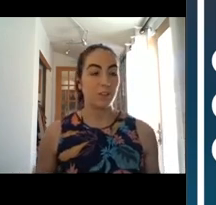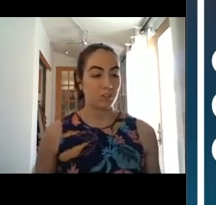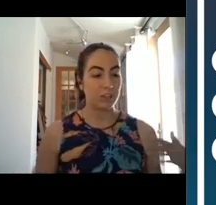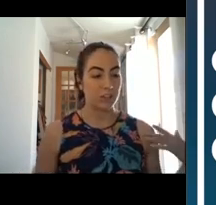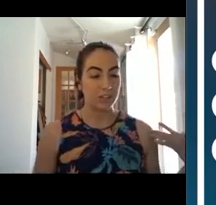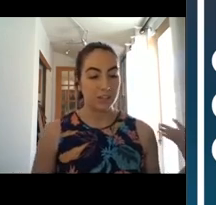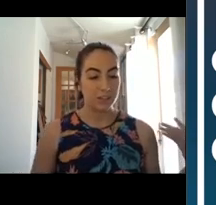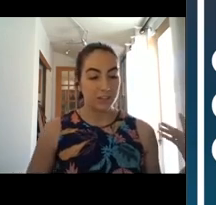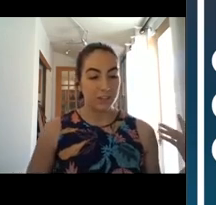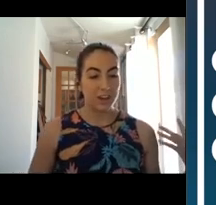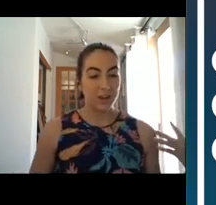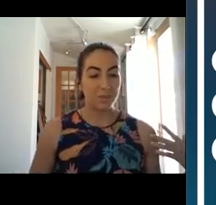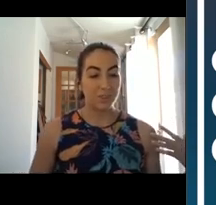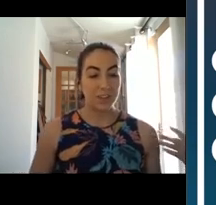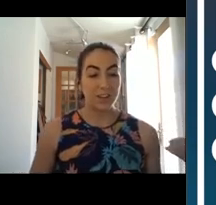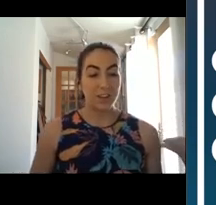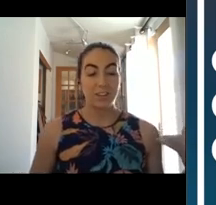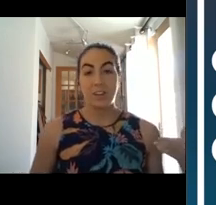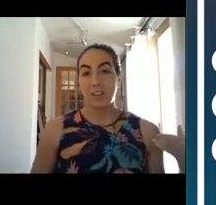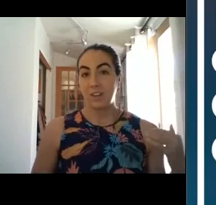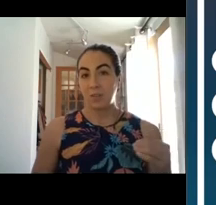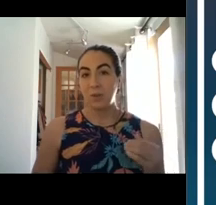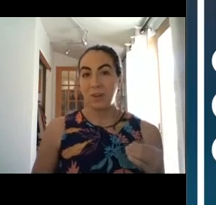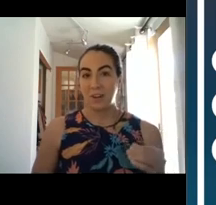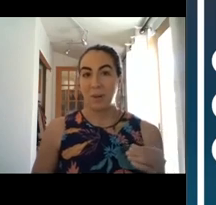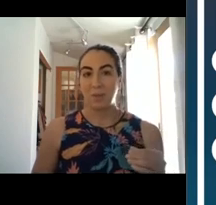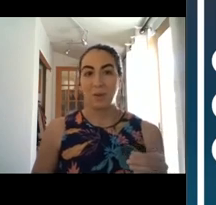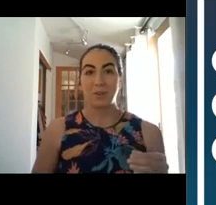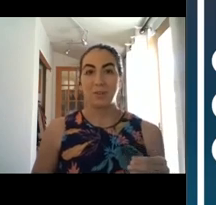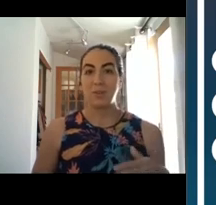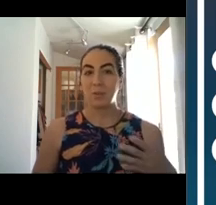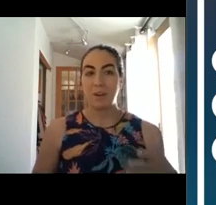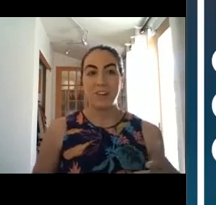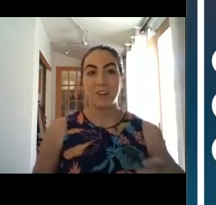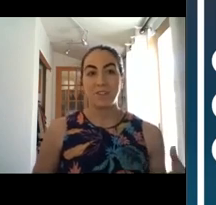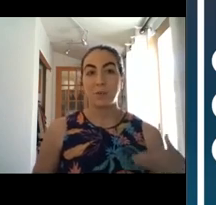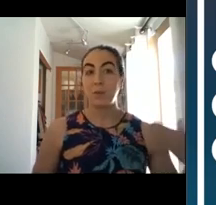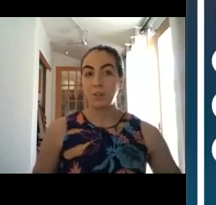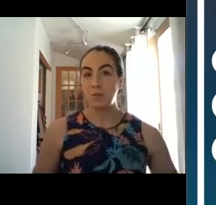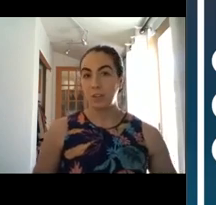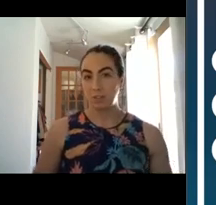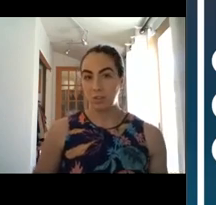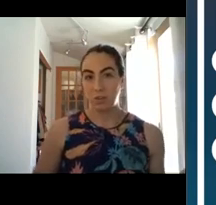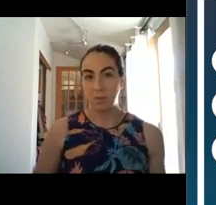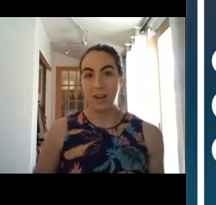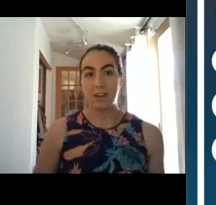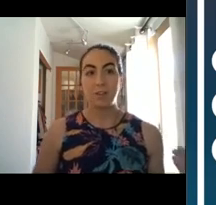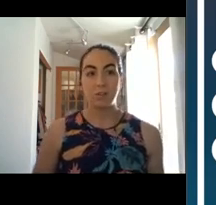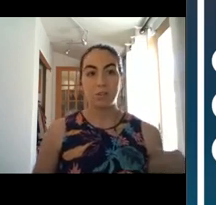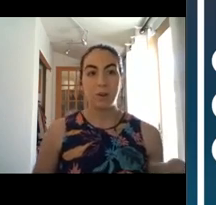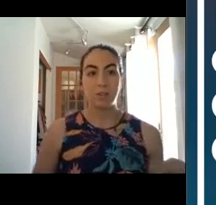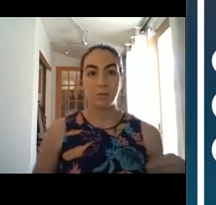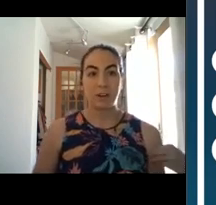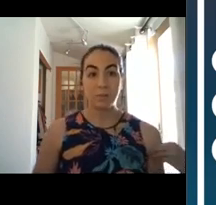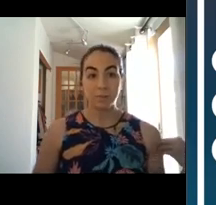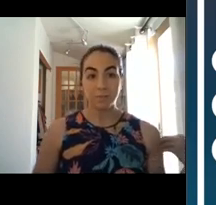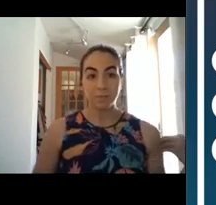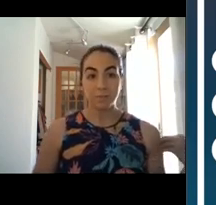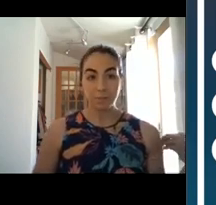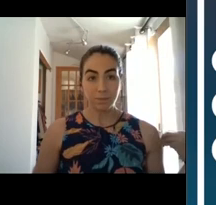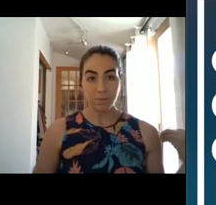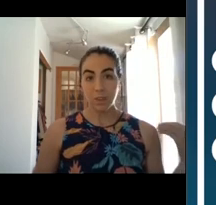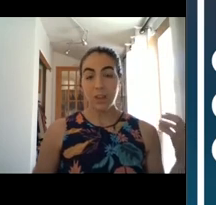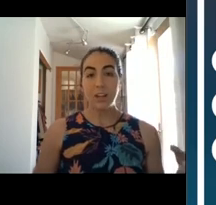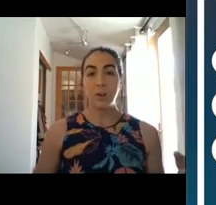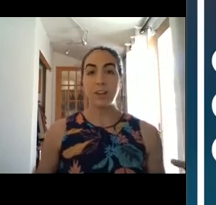in a yoga studio situation, um, there have only been a couple of yoga studios where I felt comfortable using a studio mat. And those are the ones where